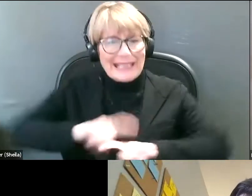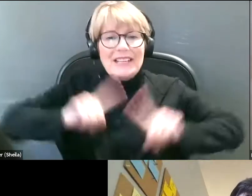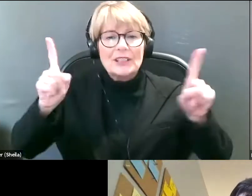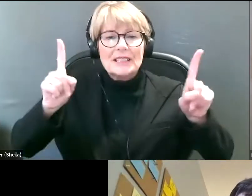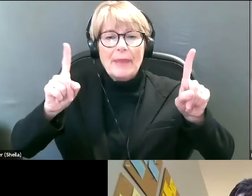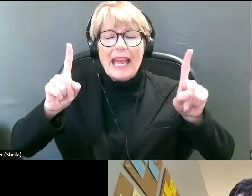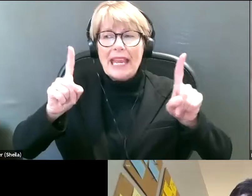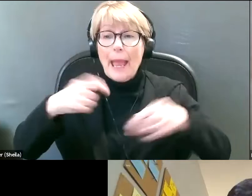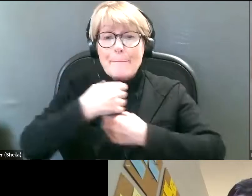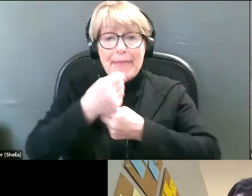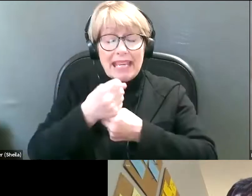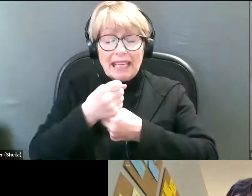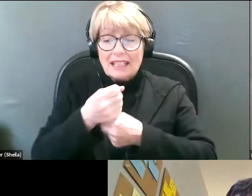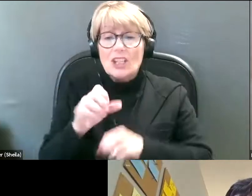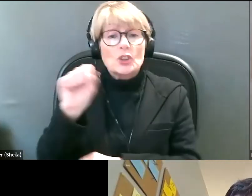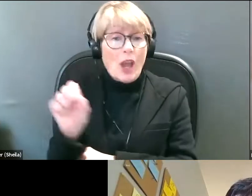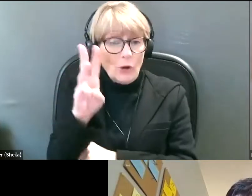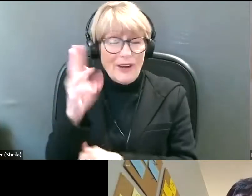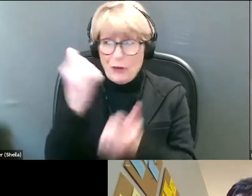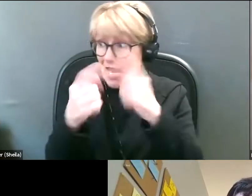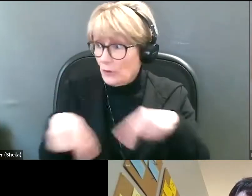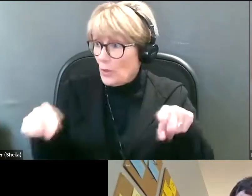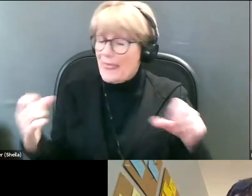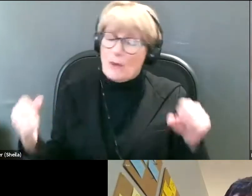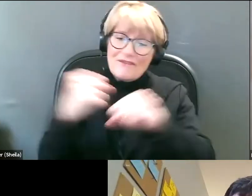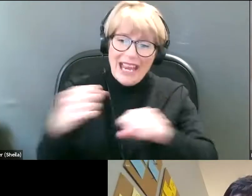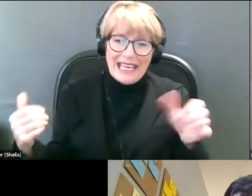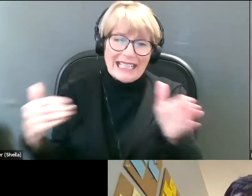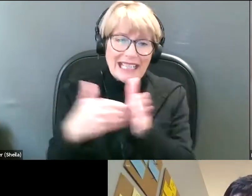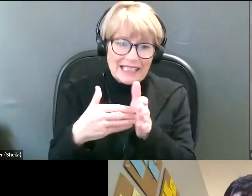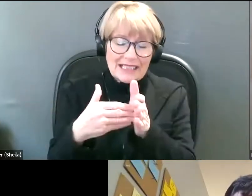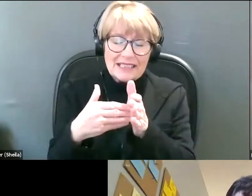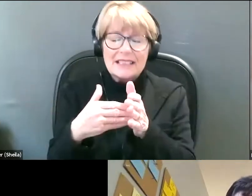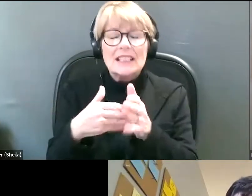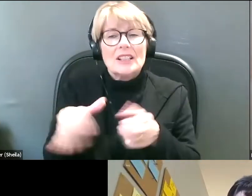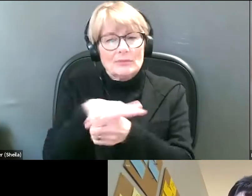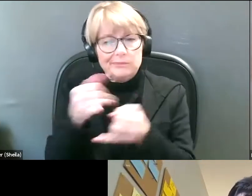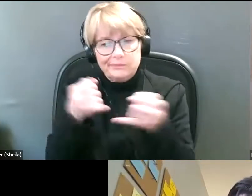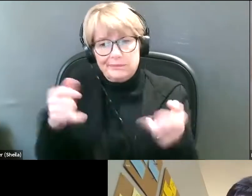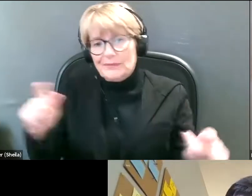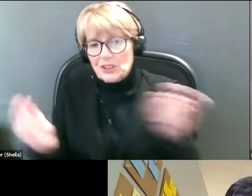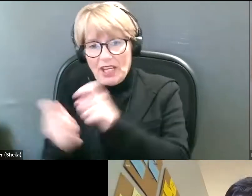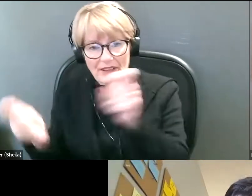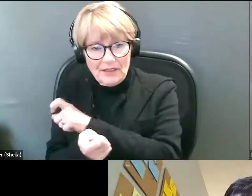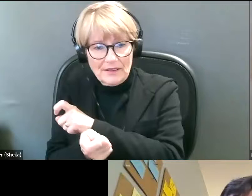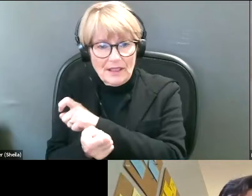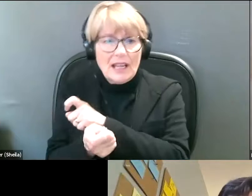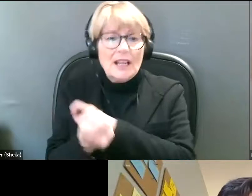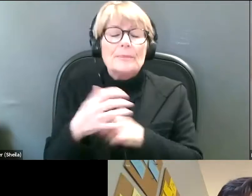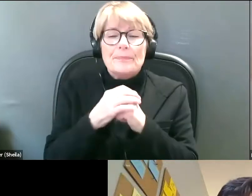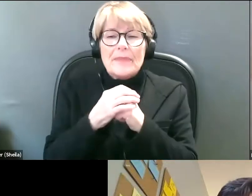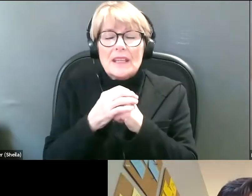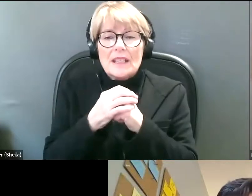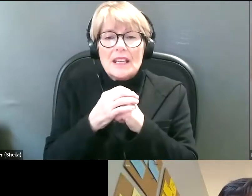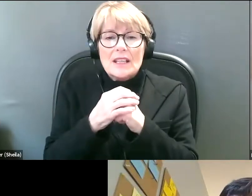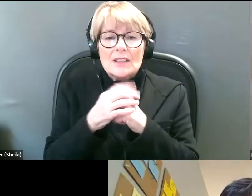of software for everybody that would fight against gerrymandering by using community of interest data. And so with that